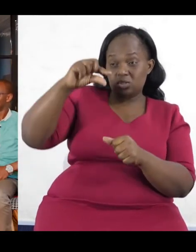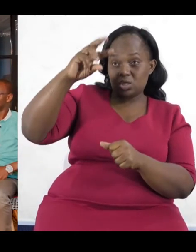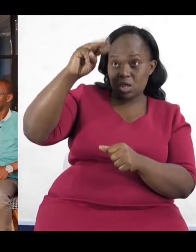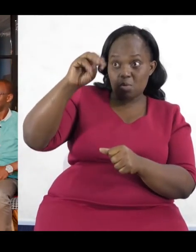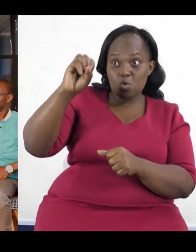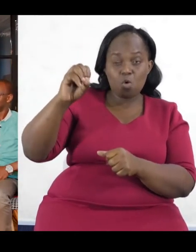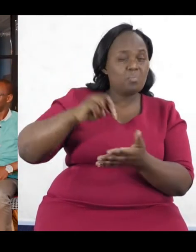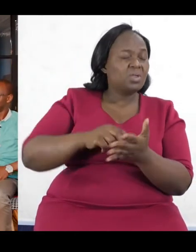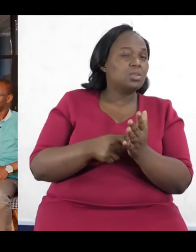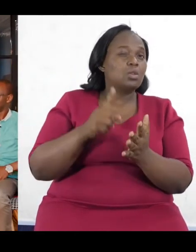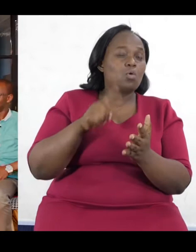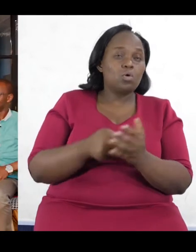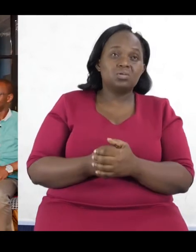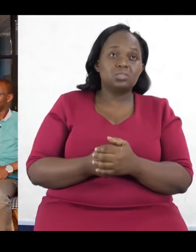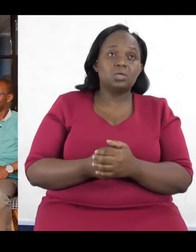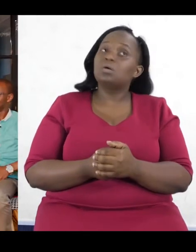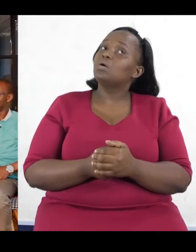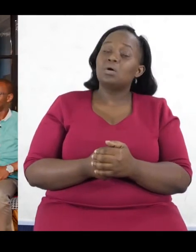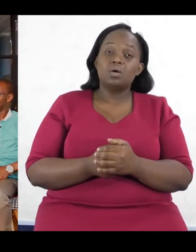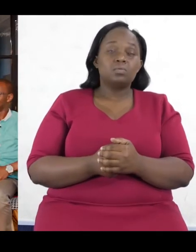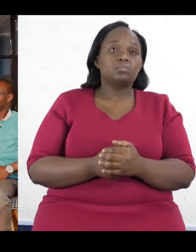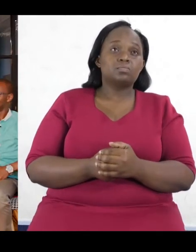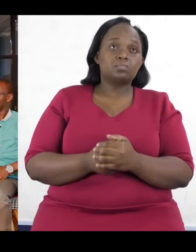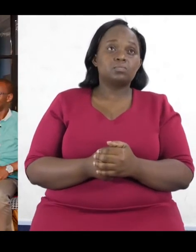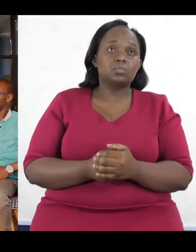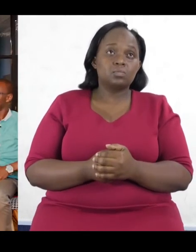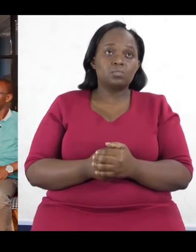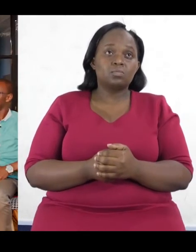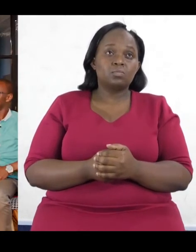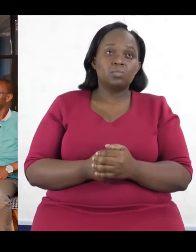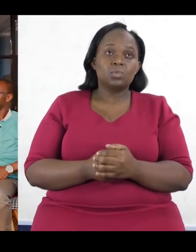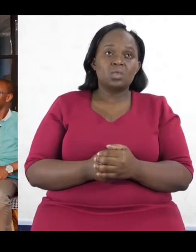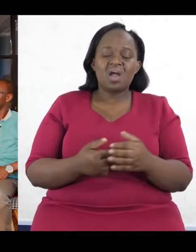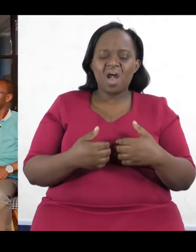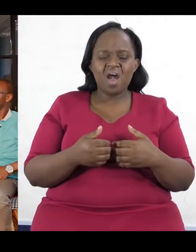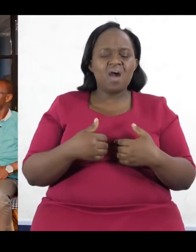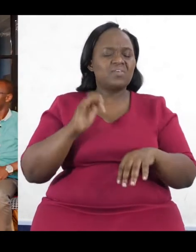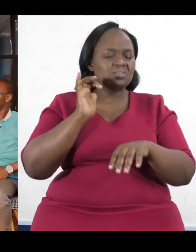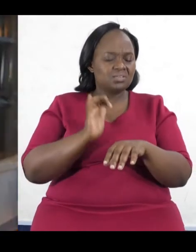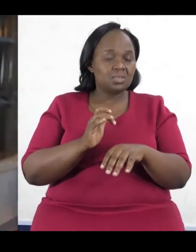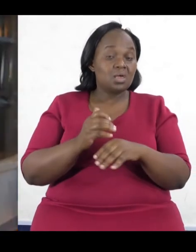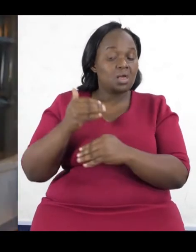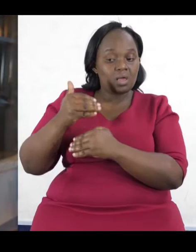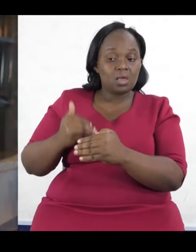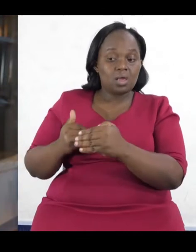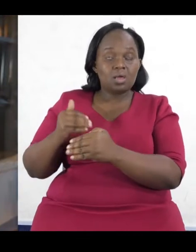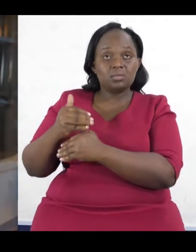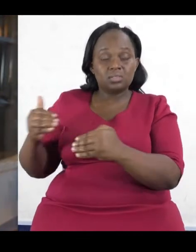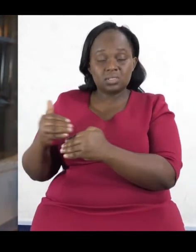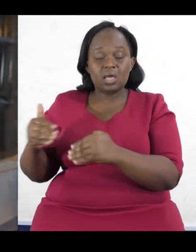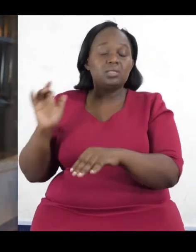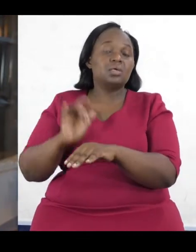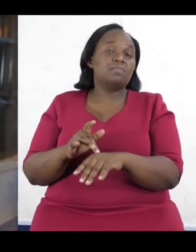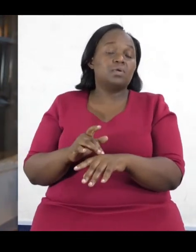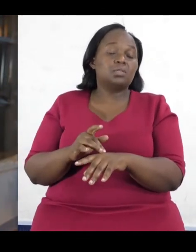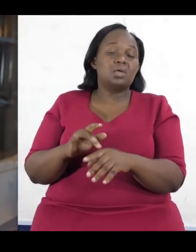modified product. So it goes without saying that they have some side effect. Mm-hmm. And probably that's